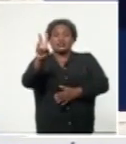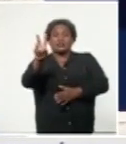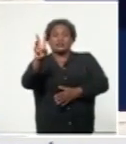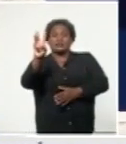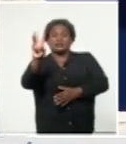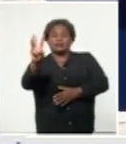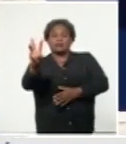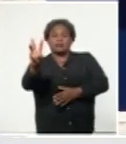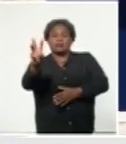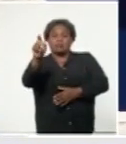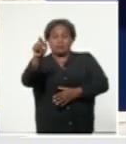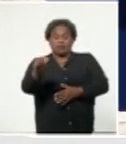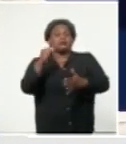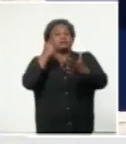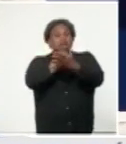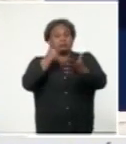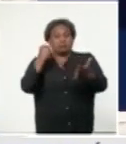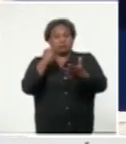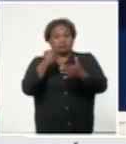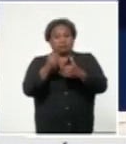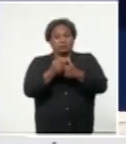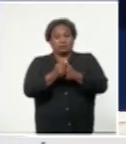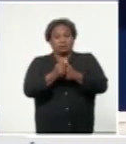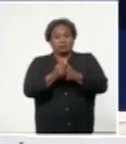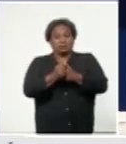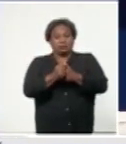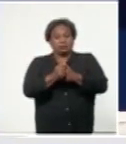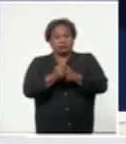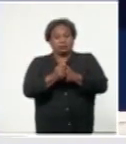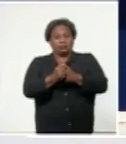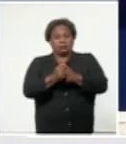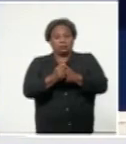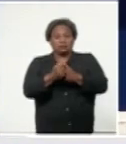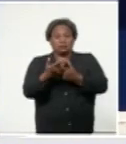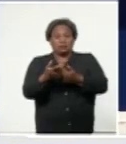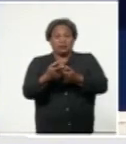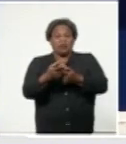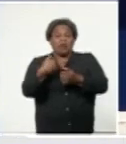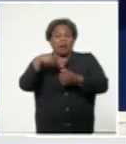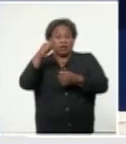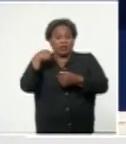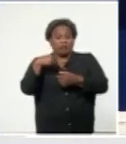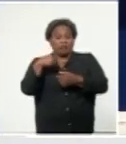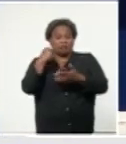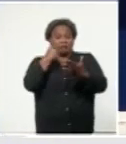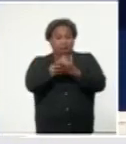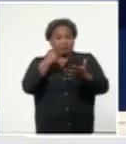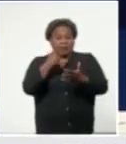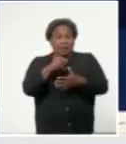And 500 people have died, for a cumulative of